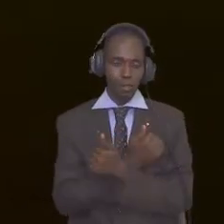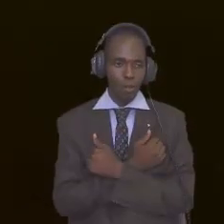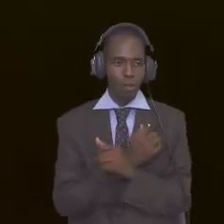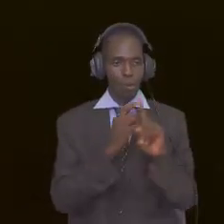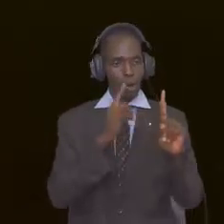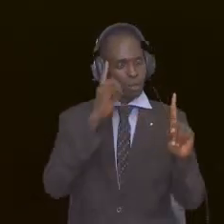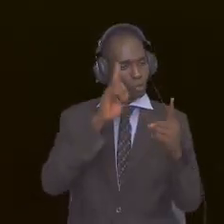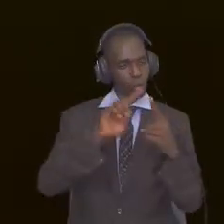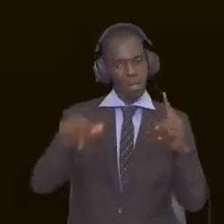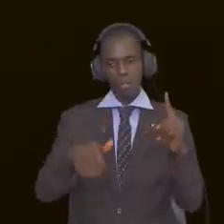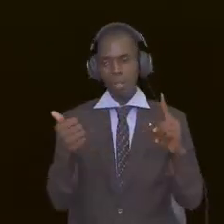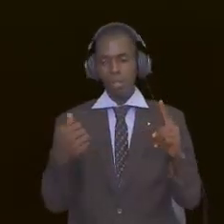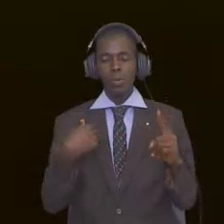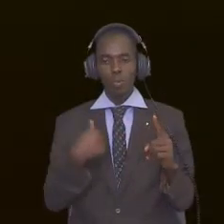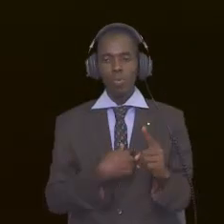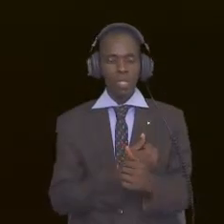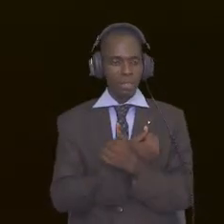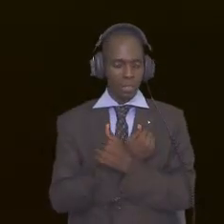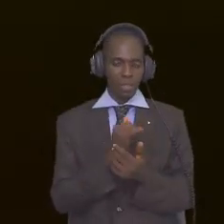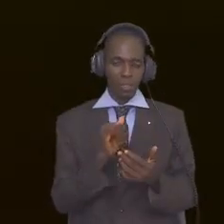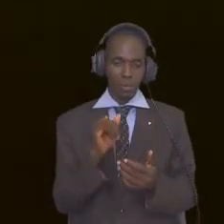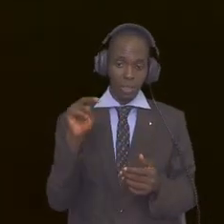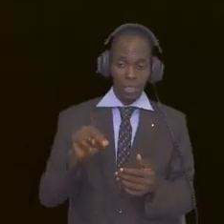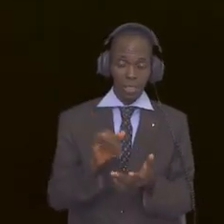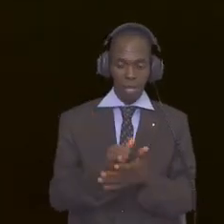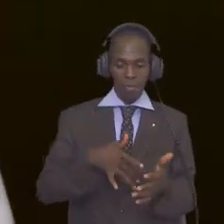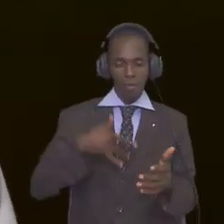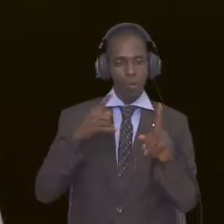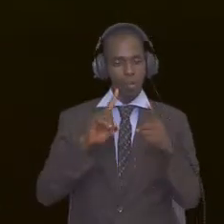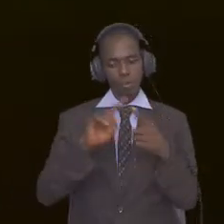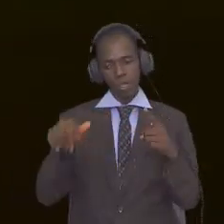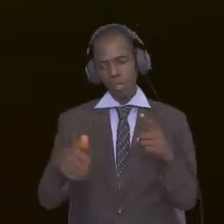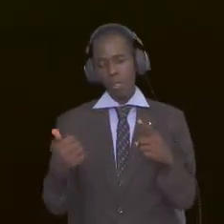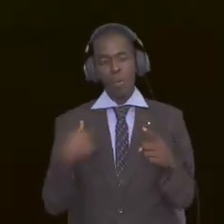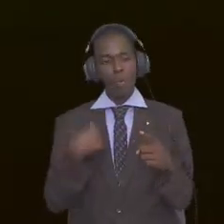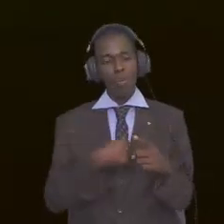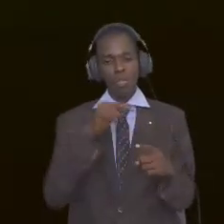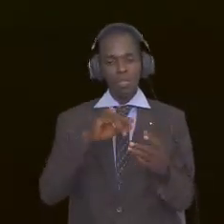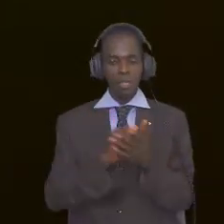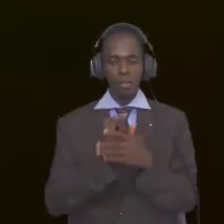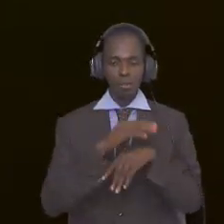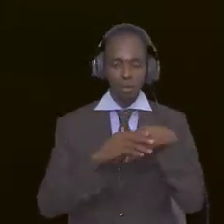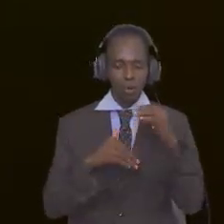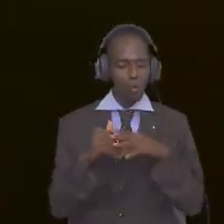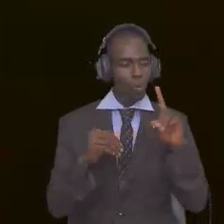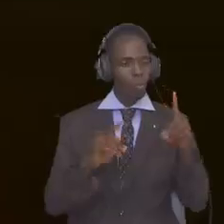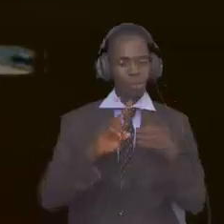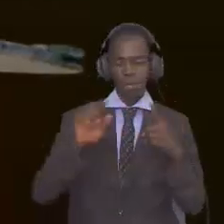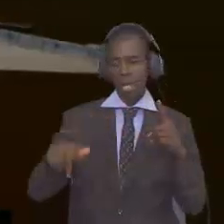We need that love one to the other. We need that consolation one to the other. We need